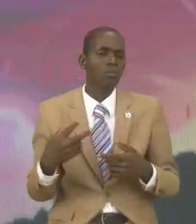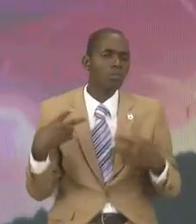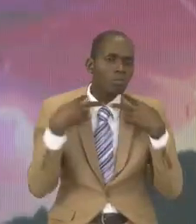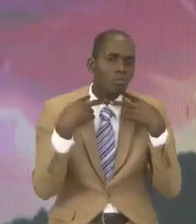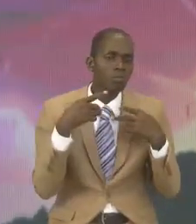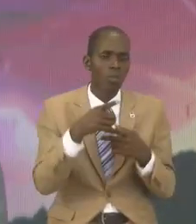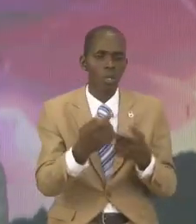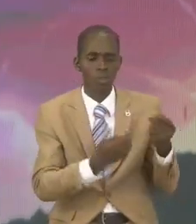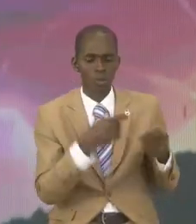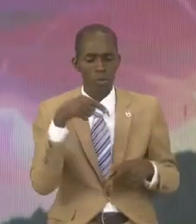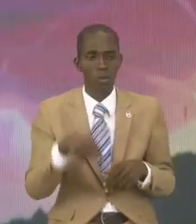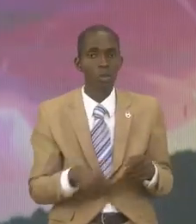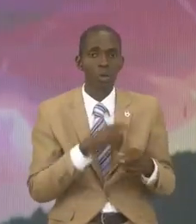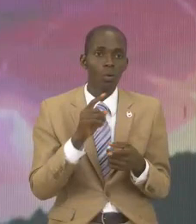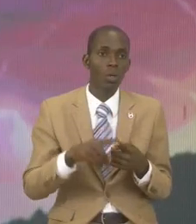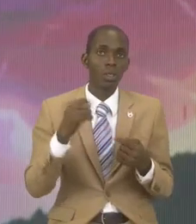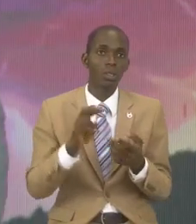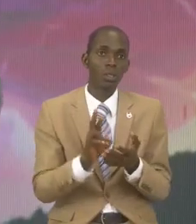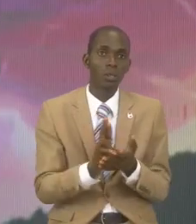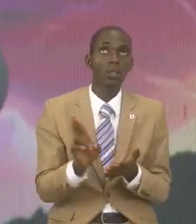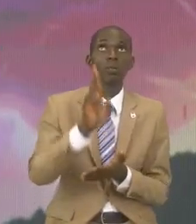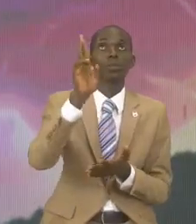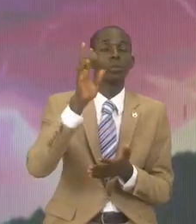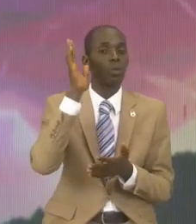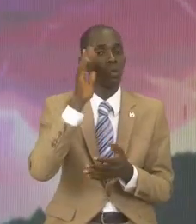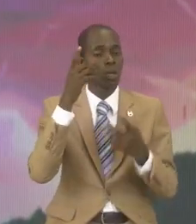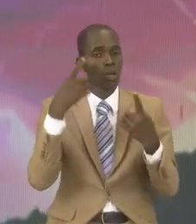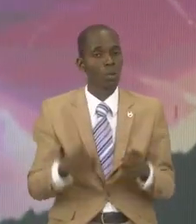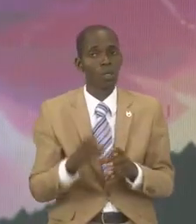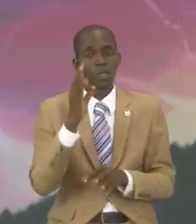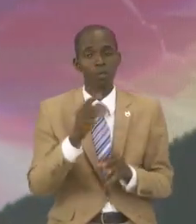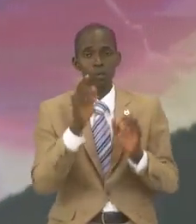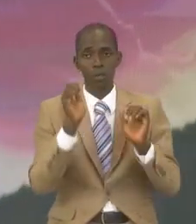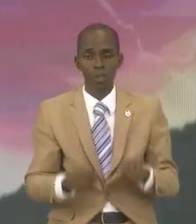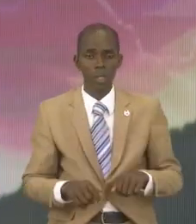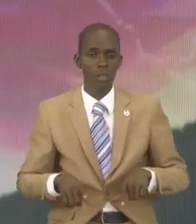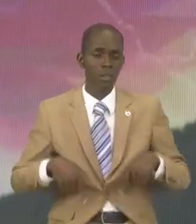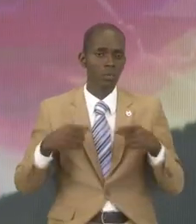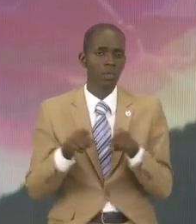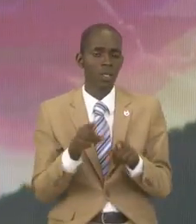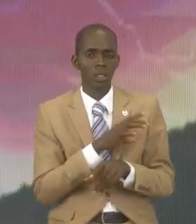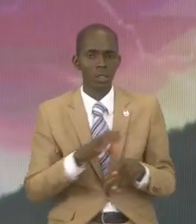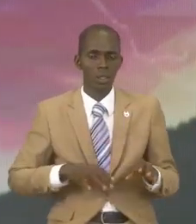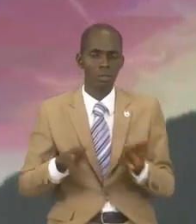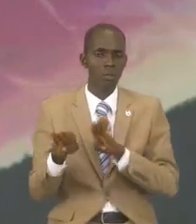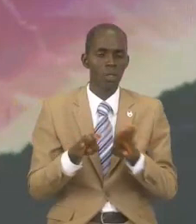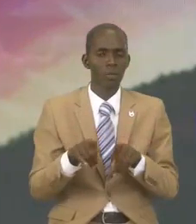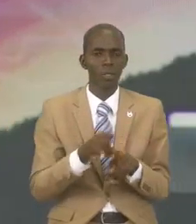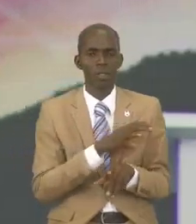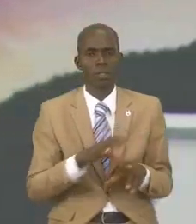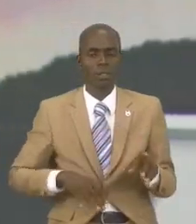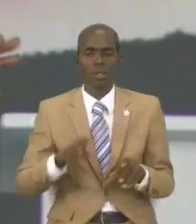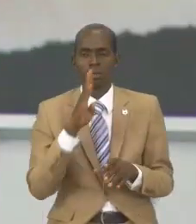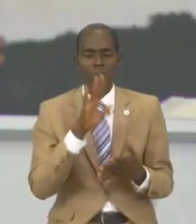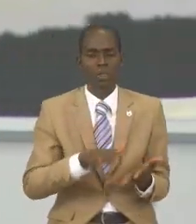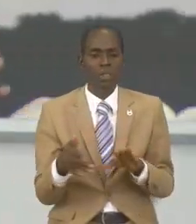down when the rapture will happen. If you can live like Christ and talk like Christ and be crucified with Christ and